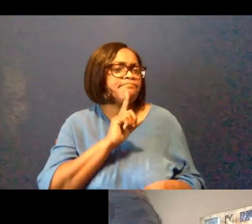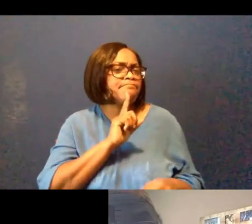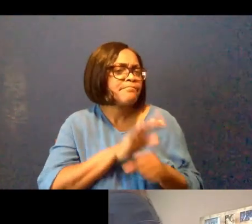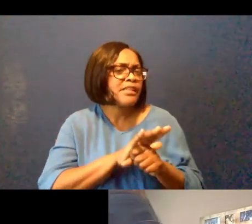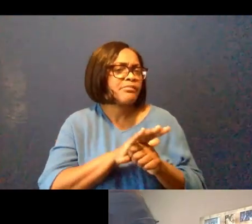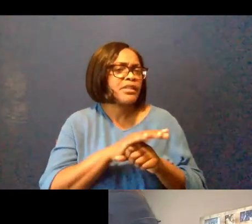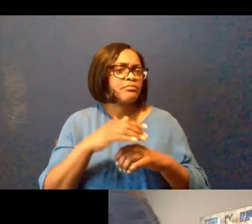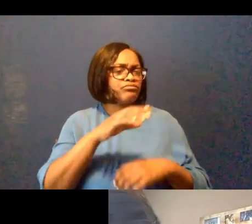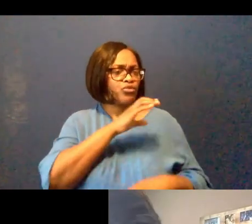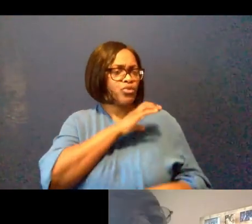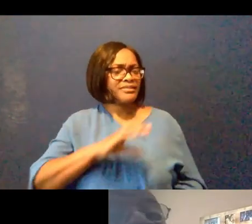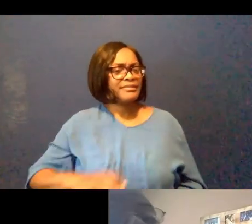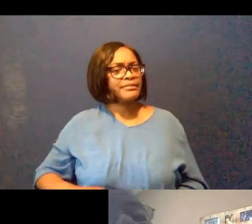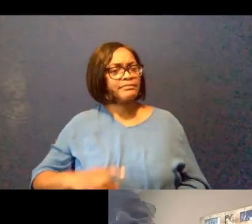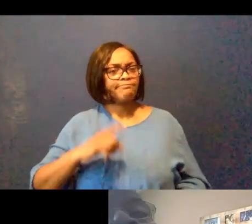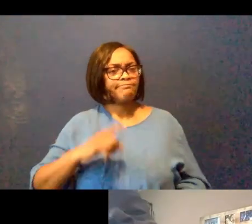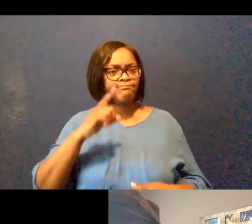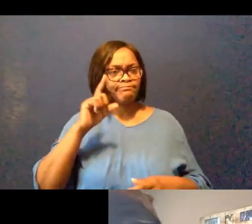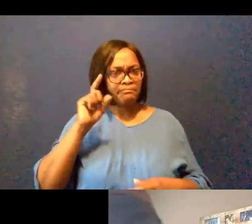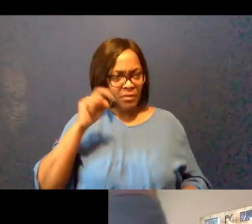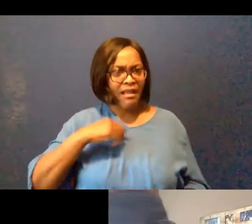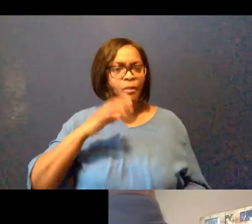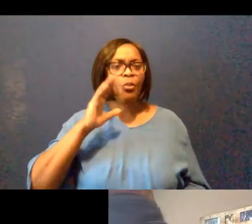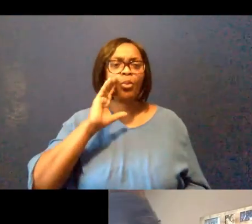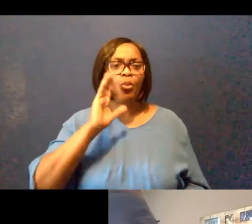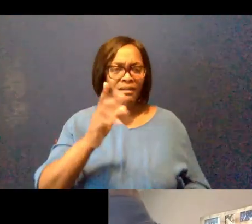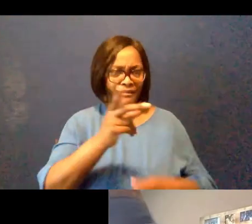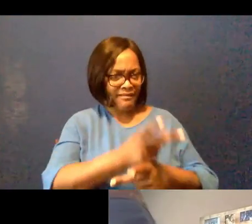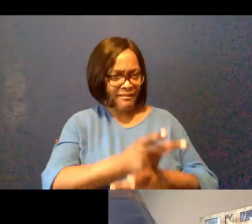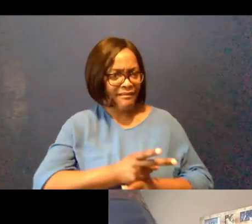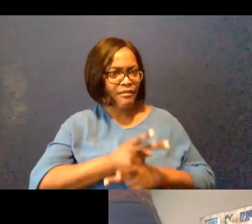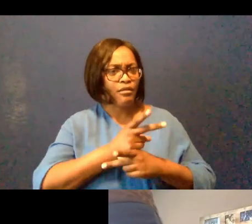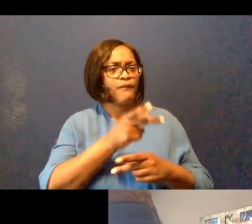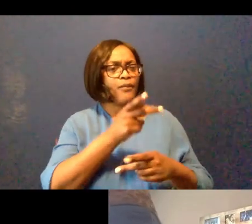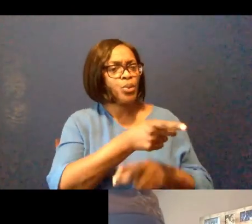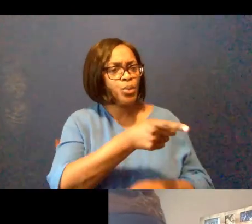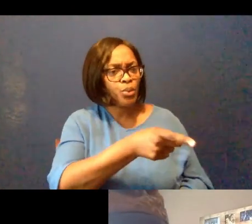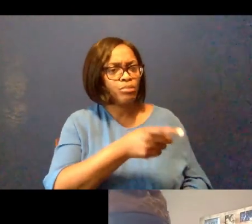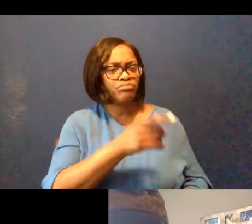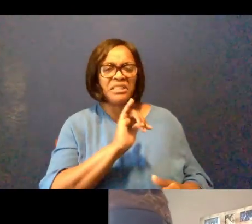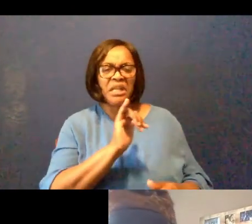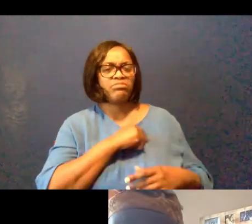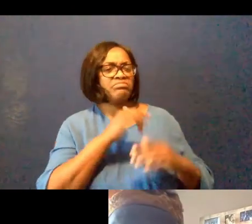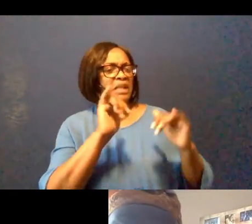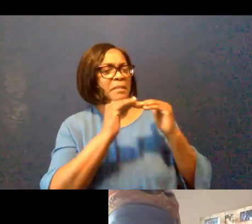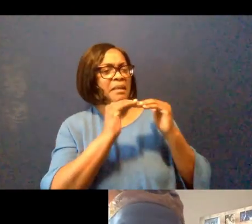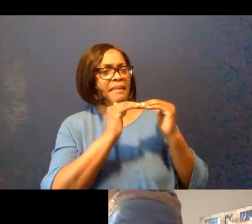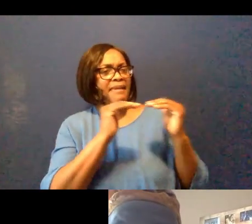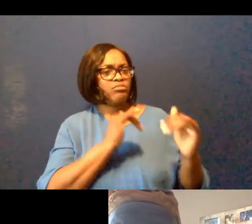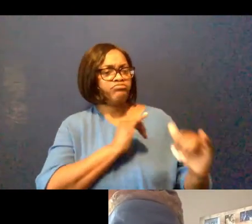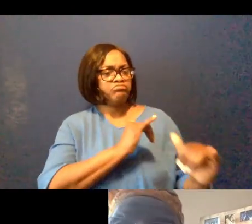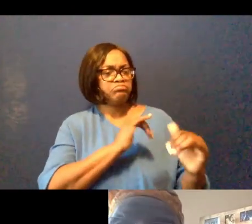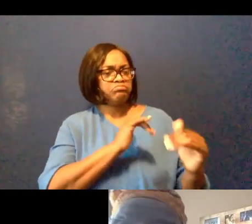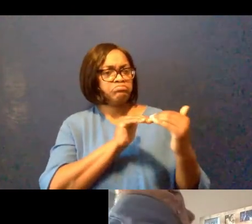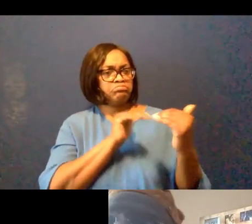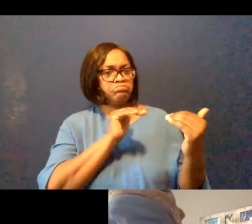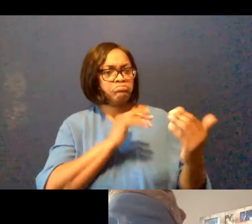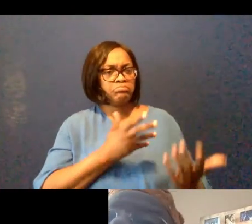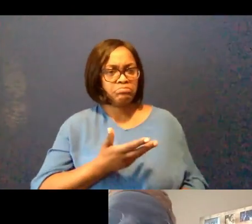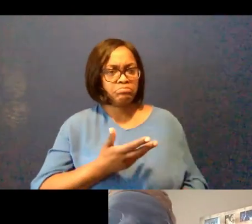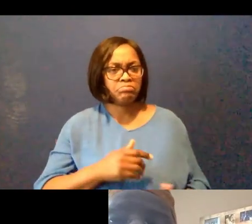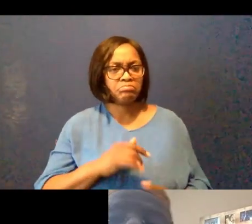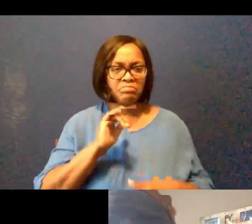in order for churches to become more inclusive. All they have to do is to